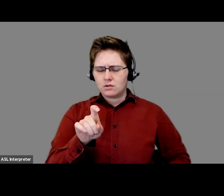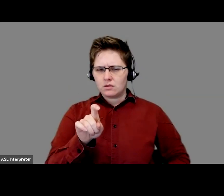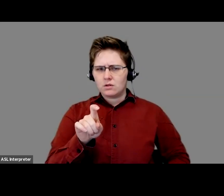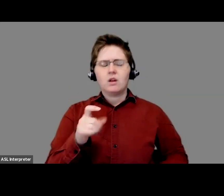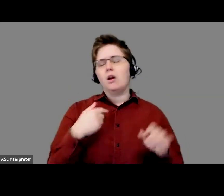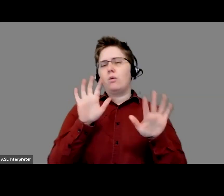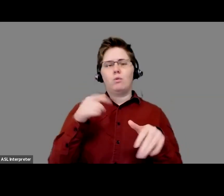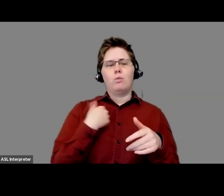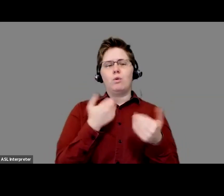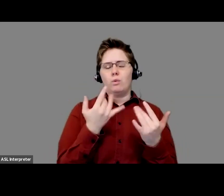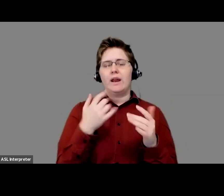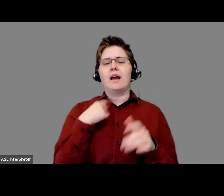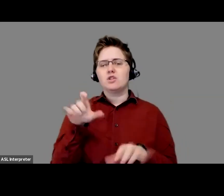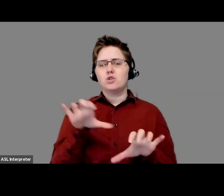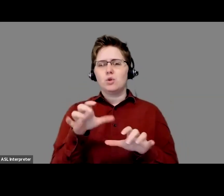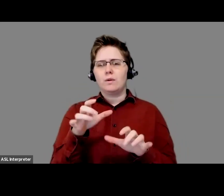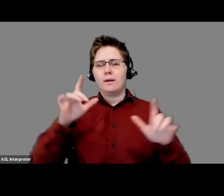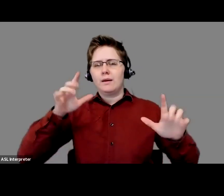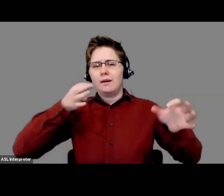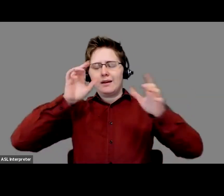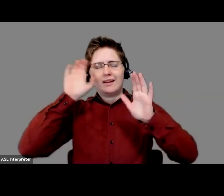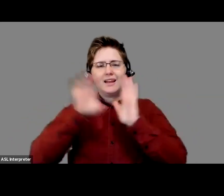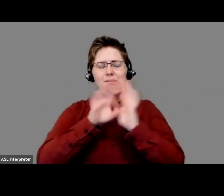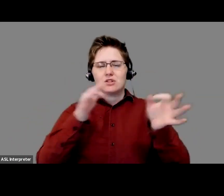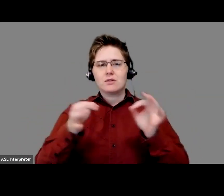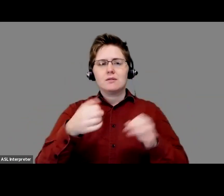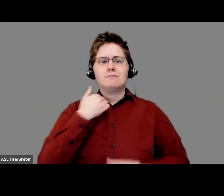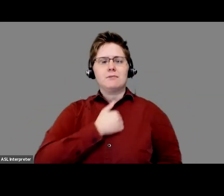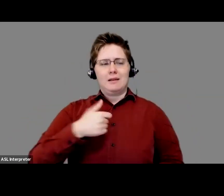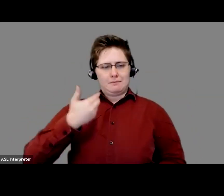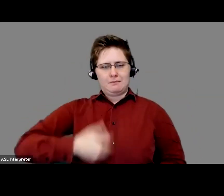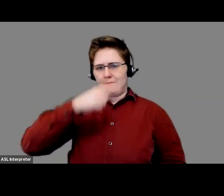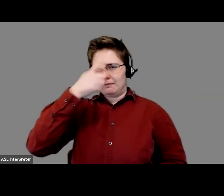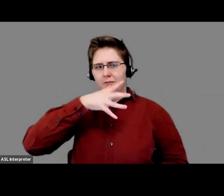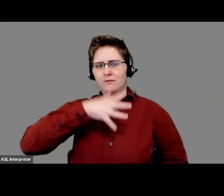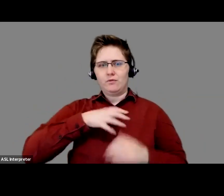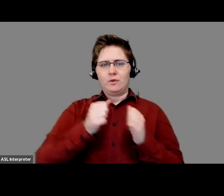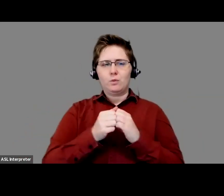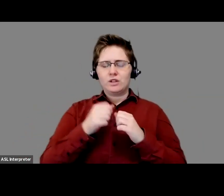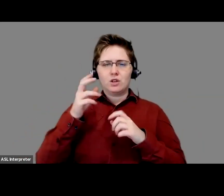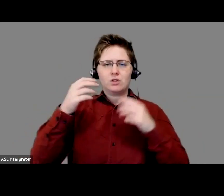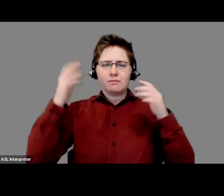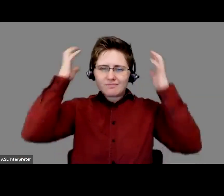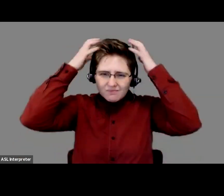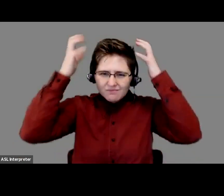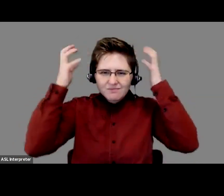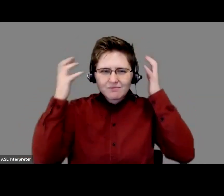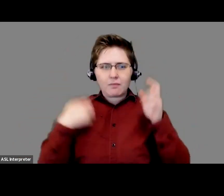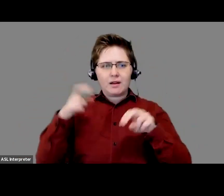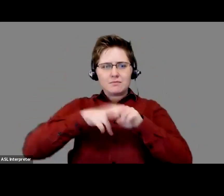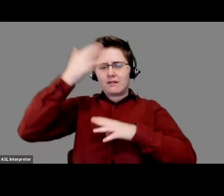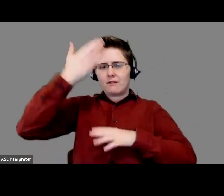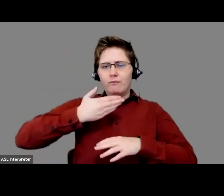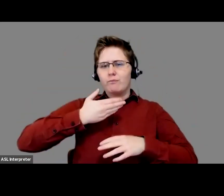we're waiting for that, I should do an image description, sorry. So I am a Black female with short curly hair. I'm sitting in front